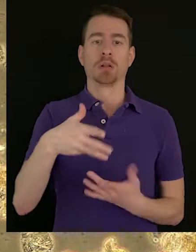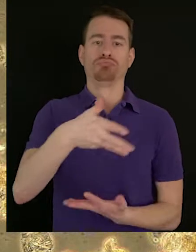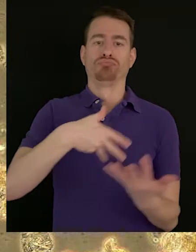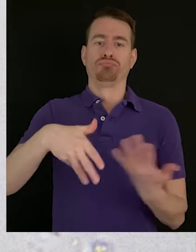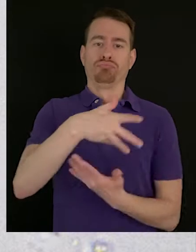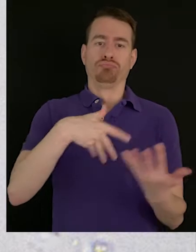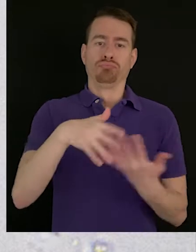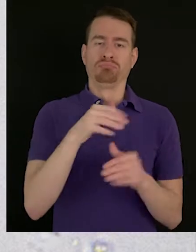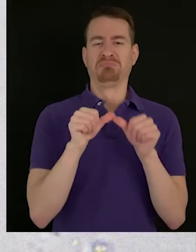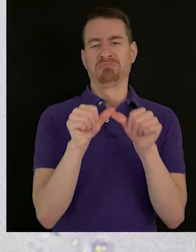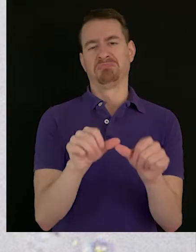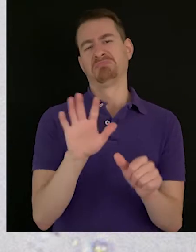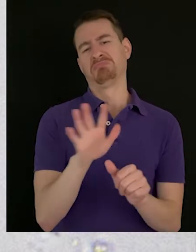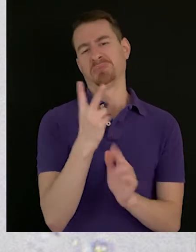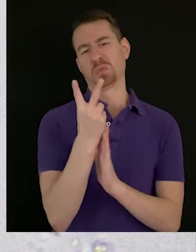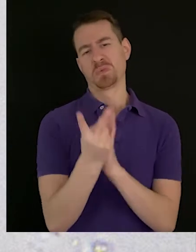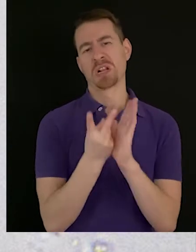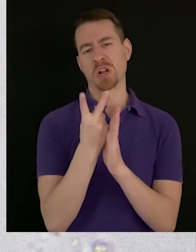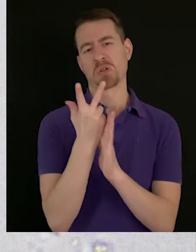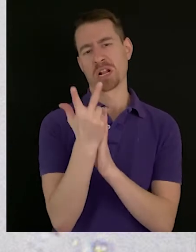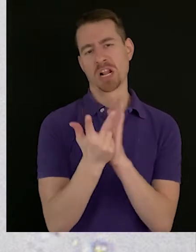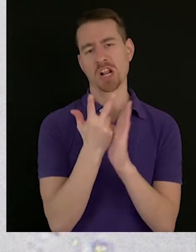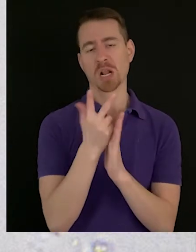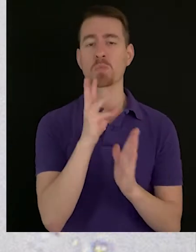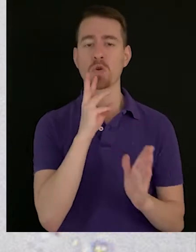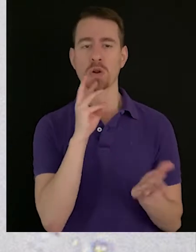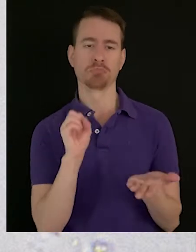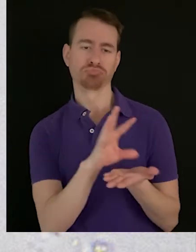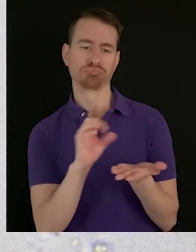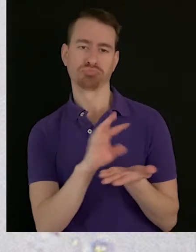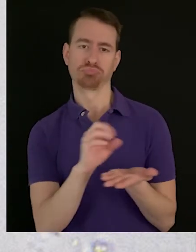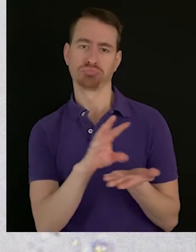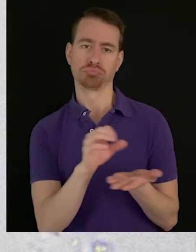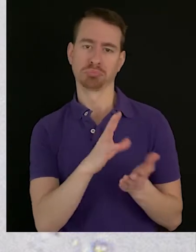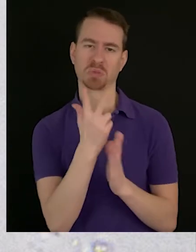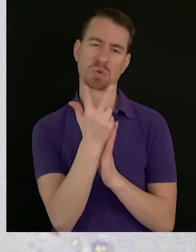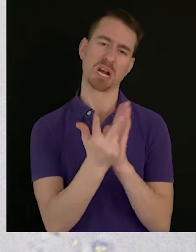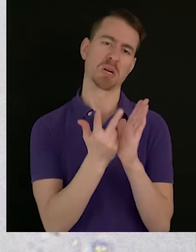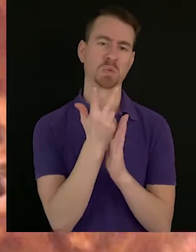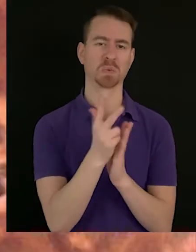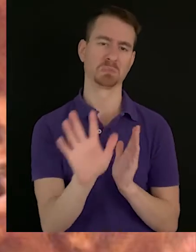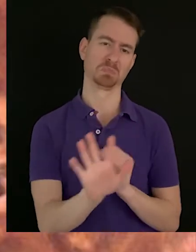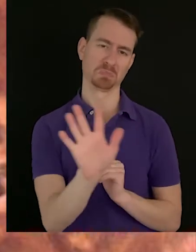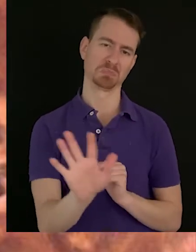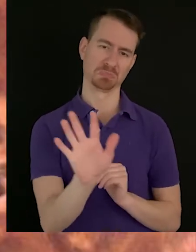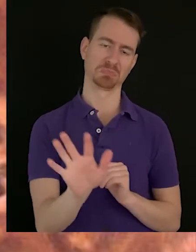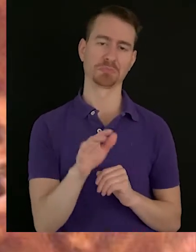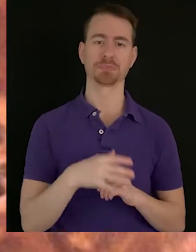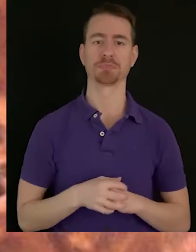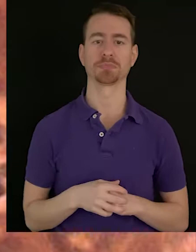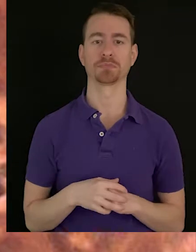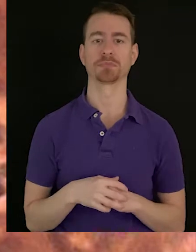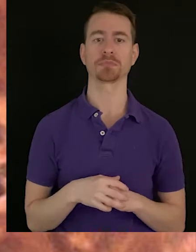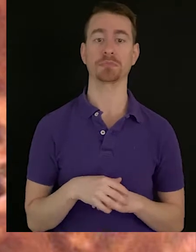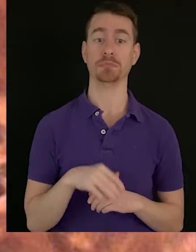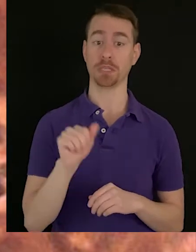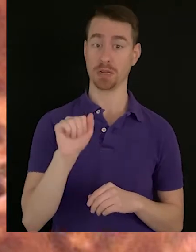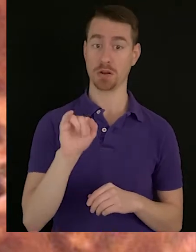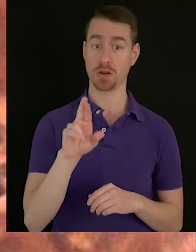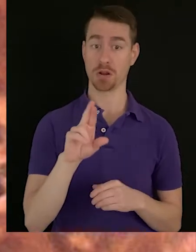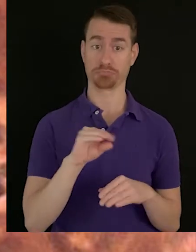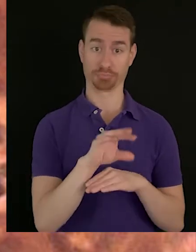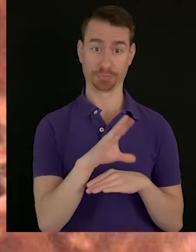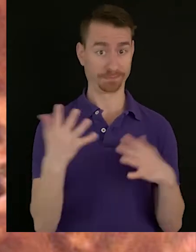water. The other creatures in the water are much bigger. Some of them are even tiny animals. These creatures eat some of the organics as well as consume